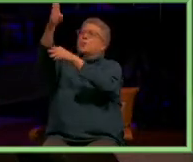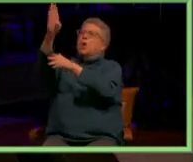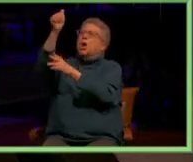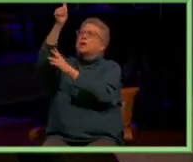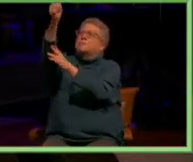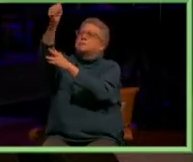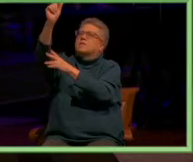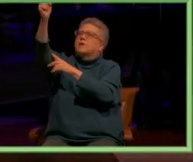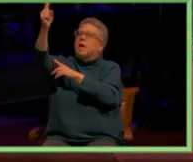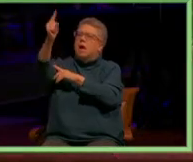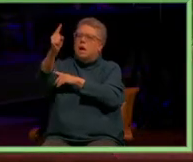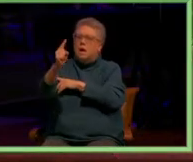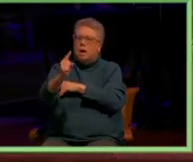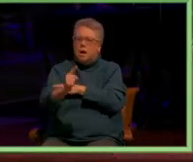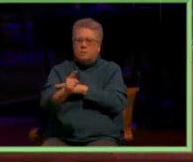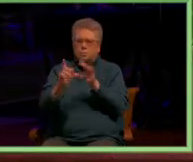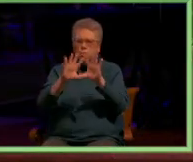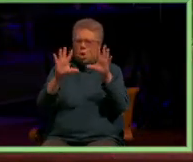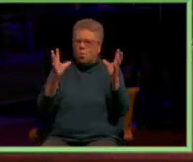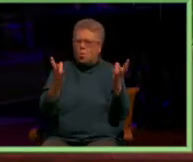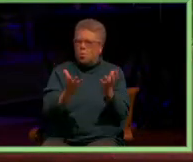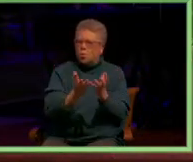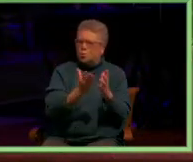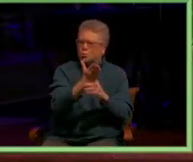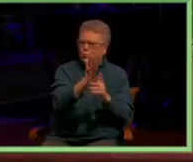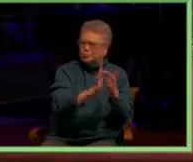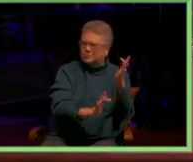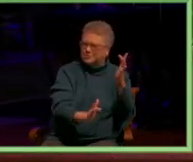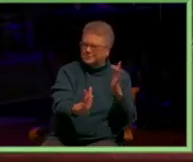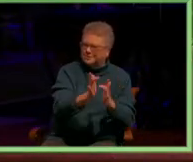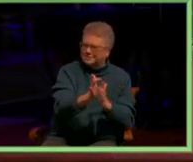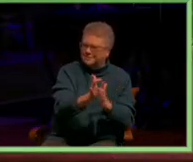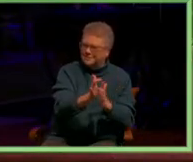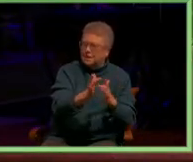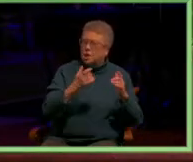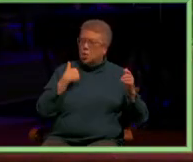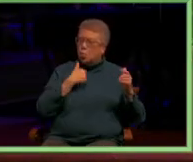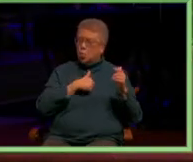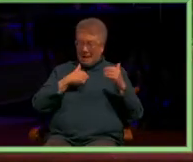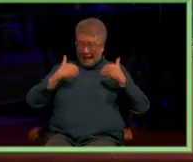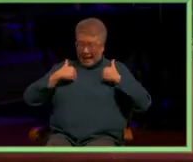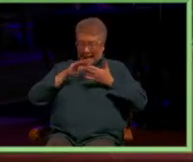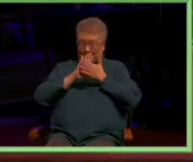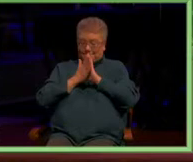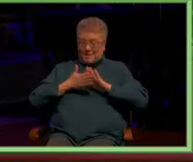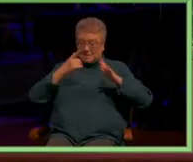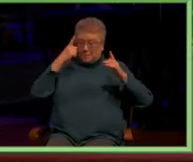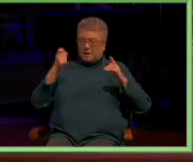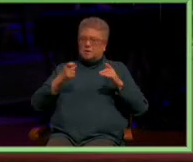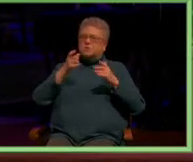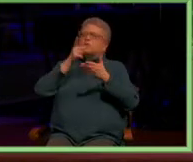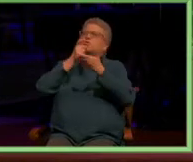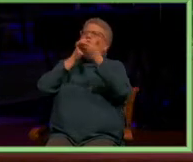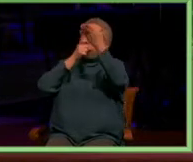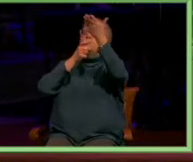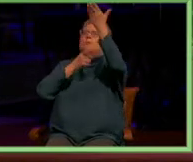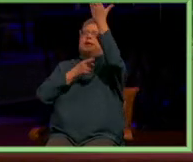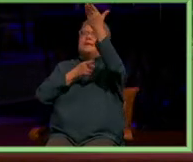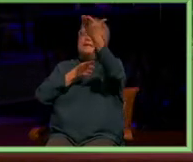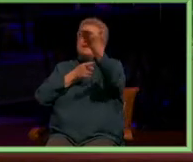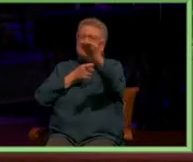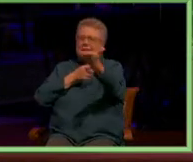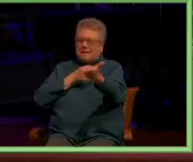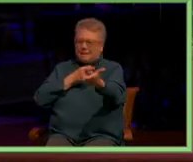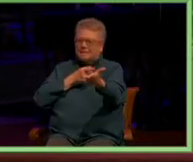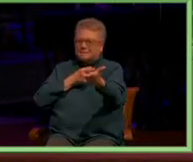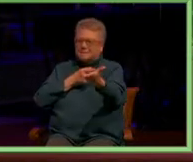flesh. We have peace with God because of who he is. But the story gets even better. We have peace with